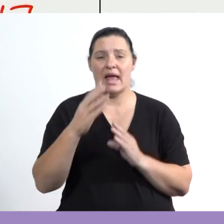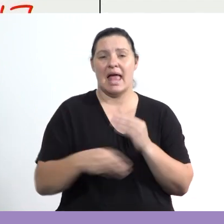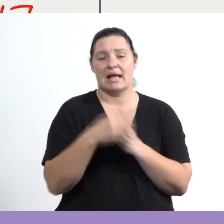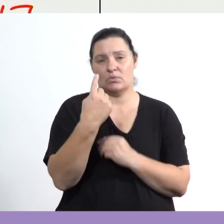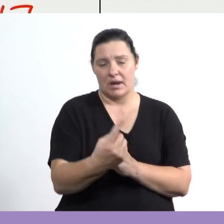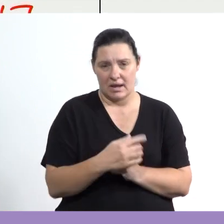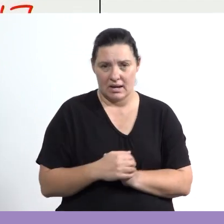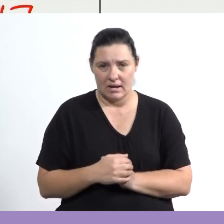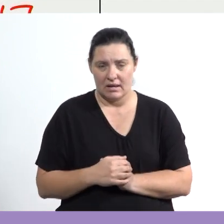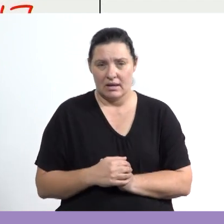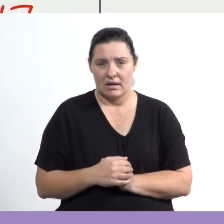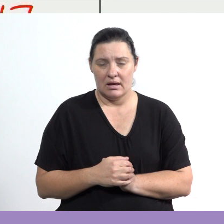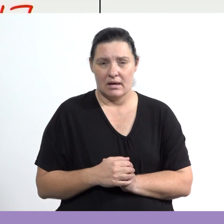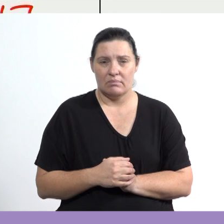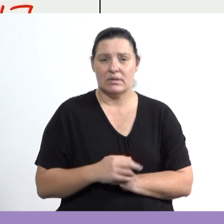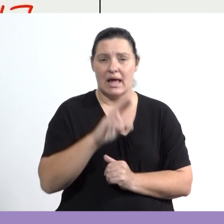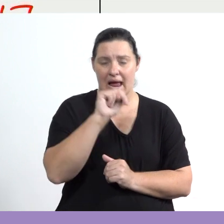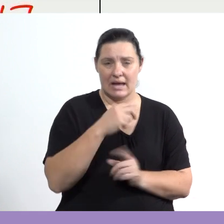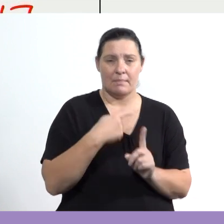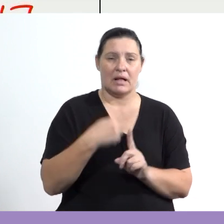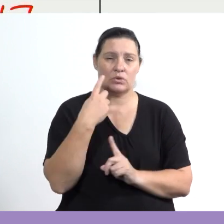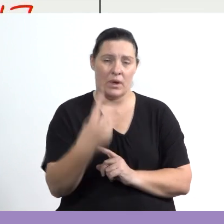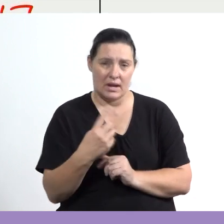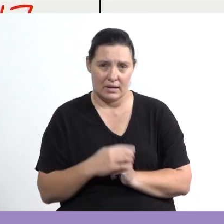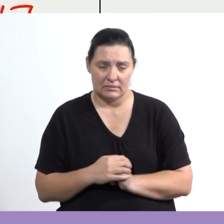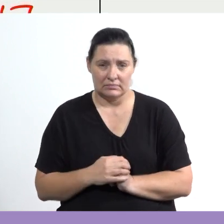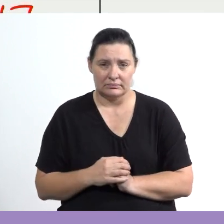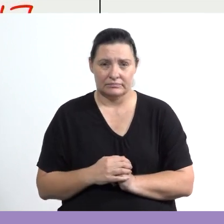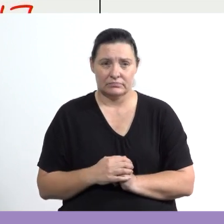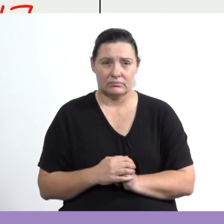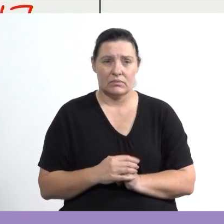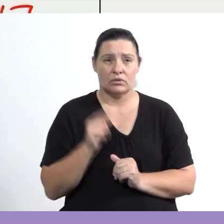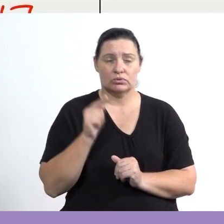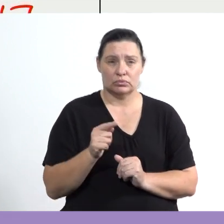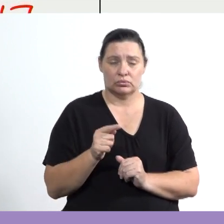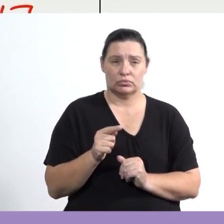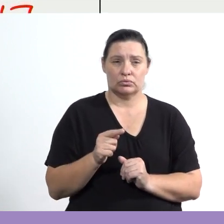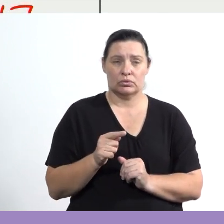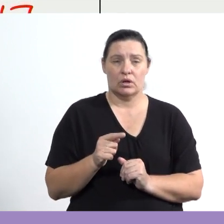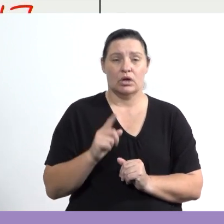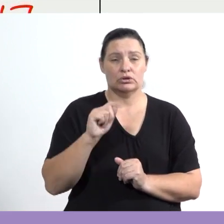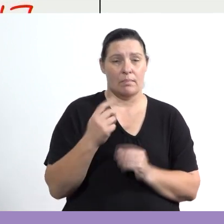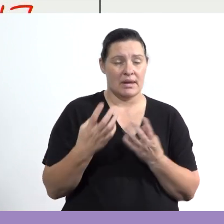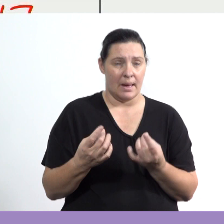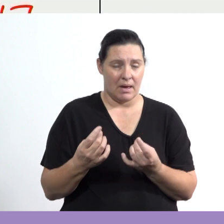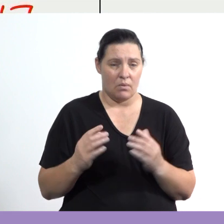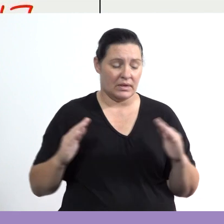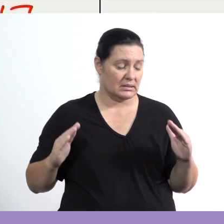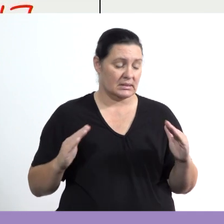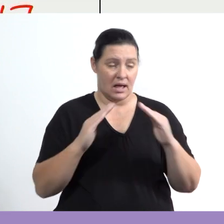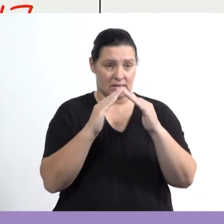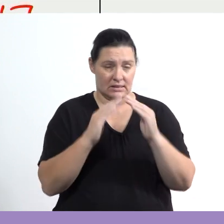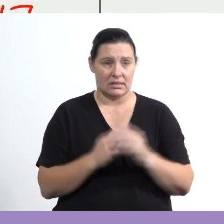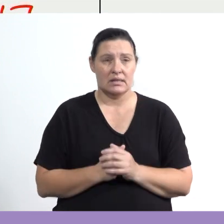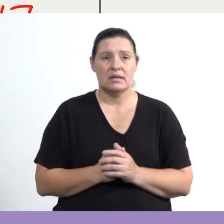just adding 1. So that is going to be our n plus 1. And when it comes to the term number with